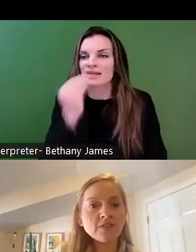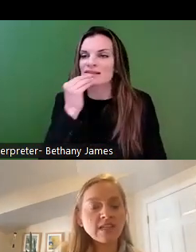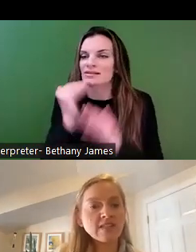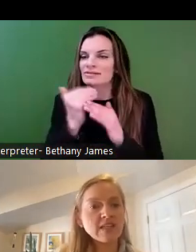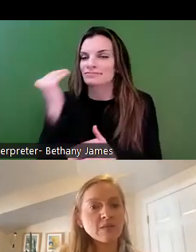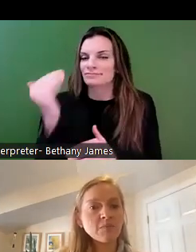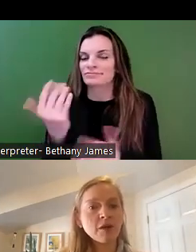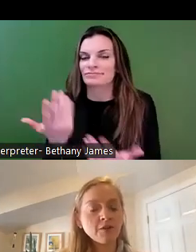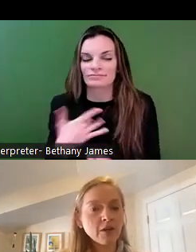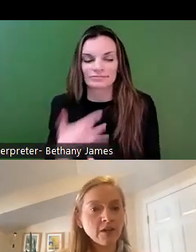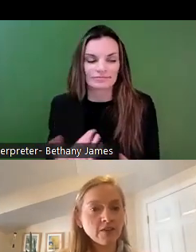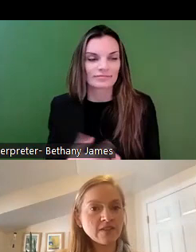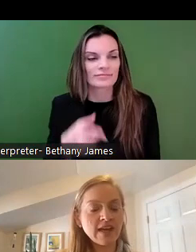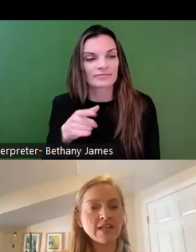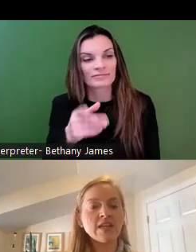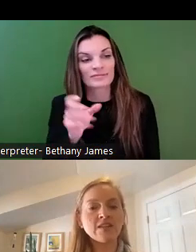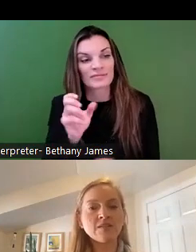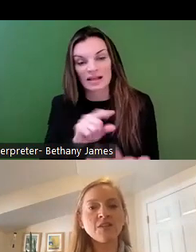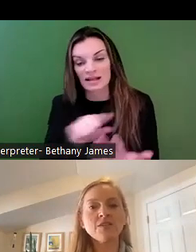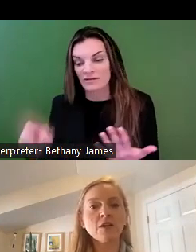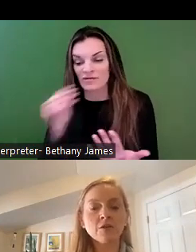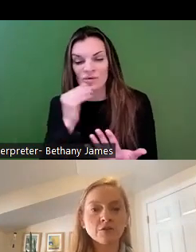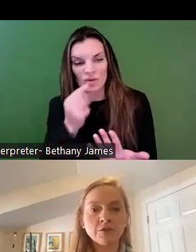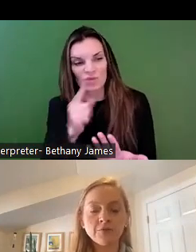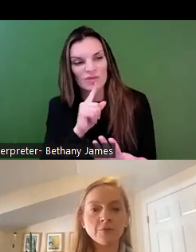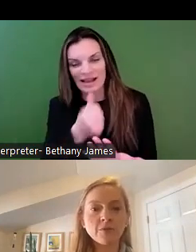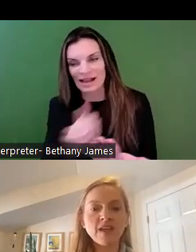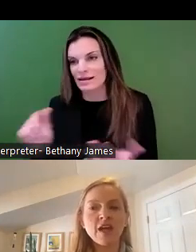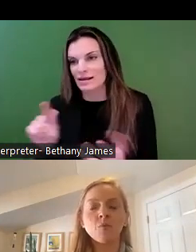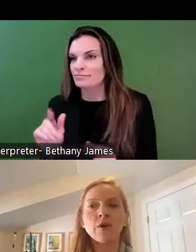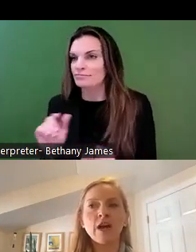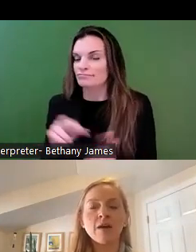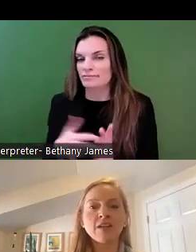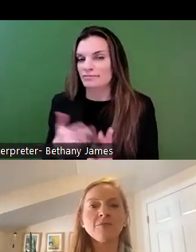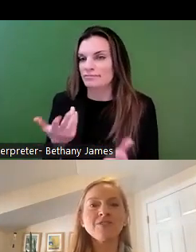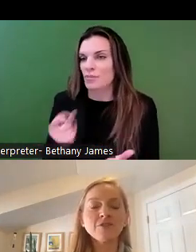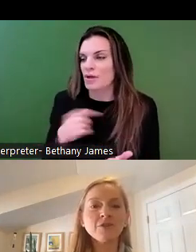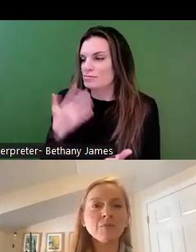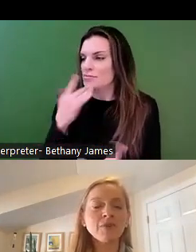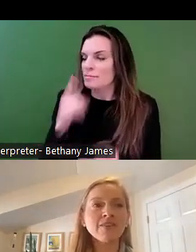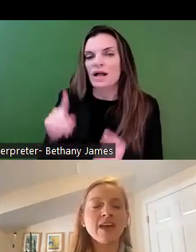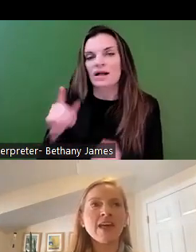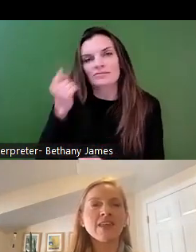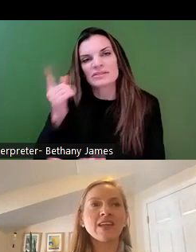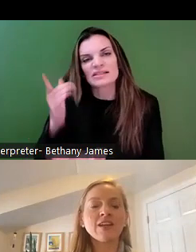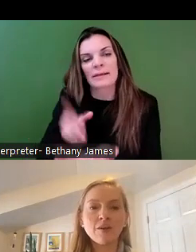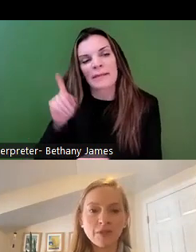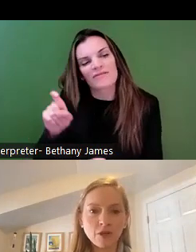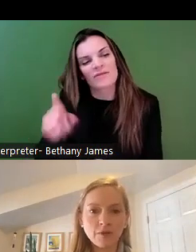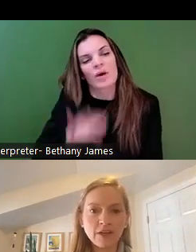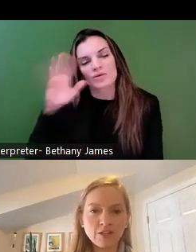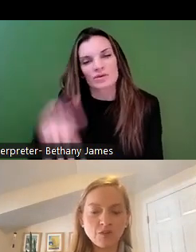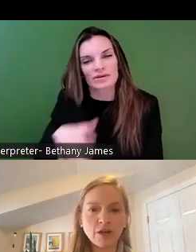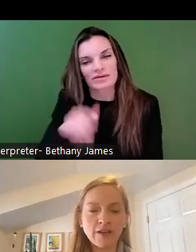All foods, like I said, can be part of a heart healthy diet. This means our cultural foods, any foods that you grew up with, they can all